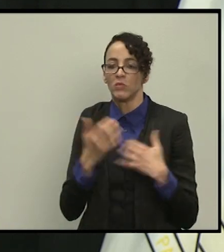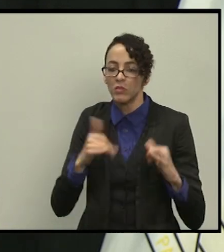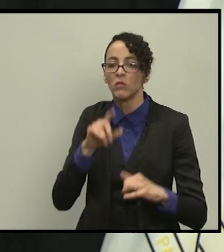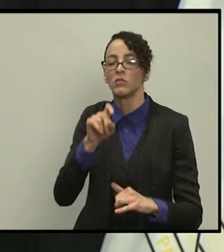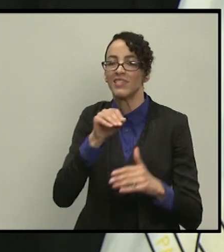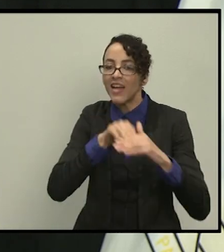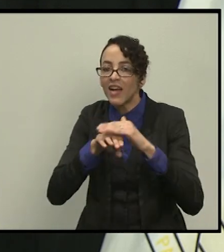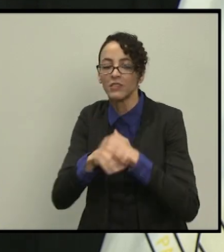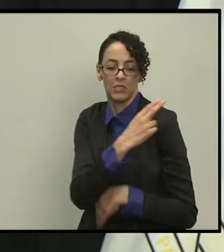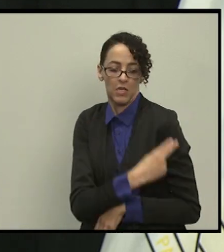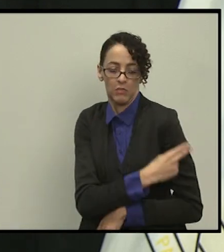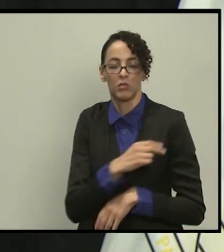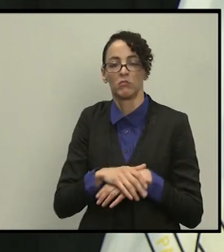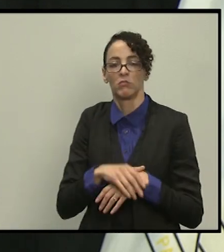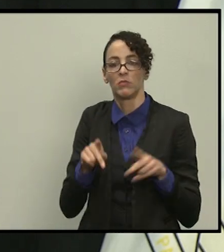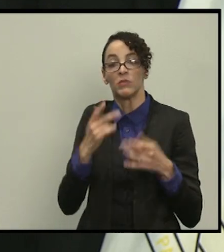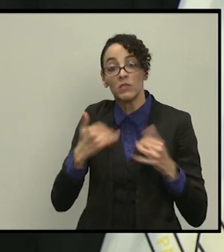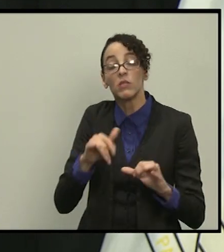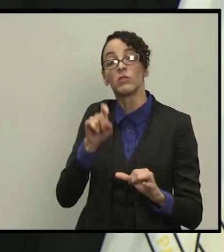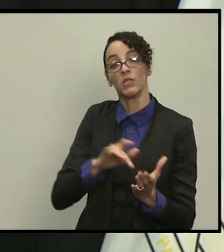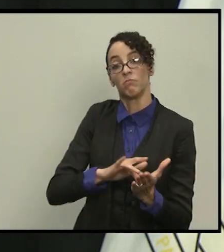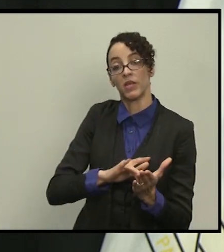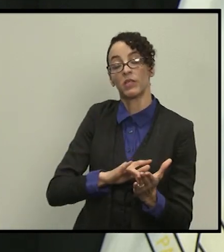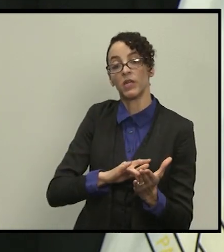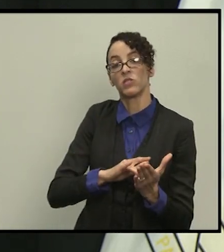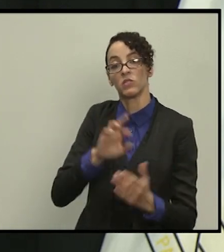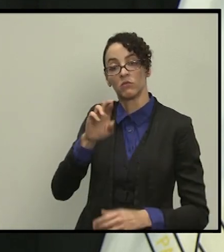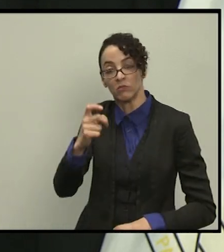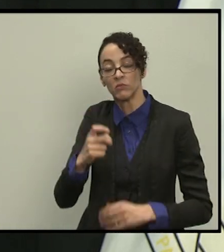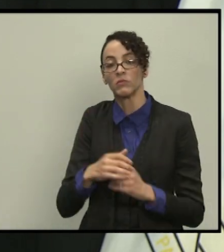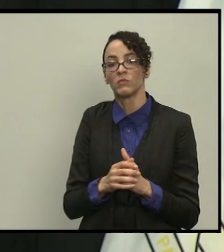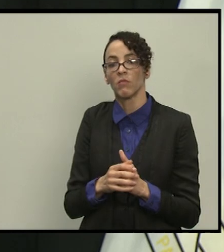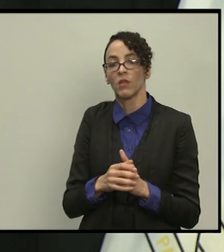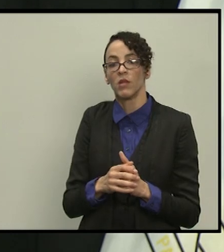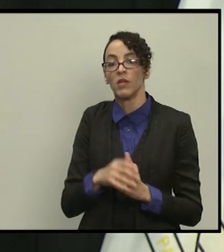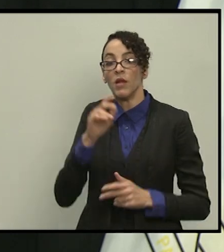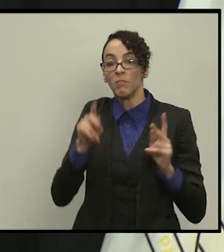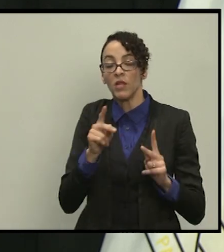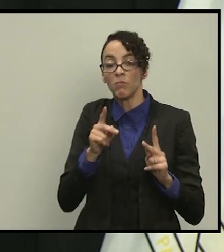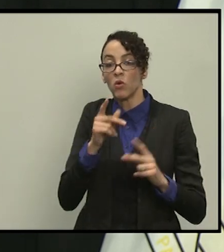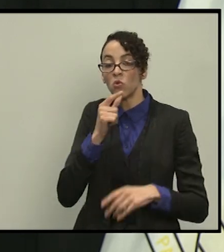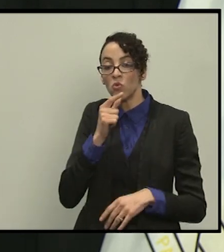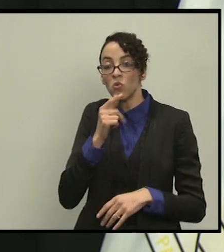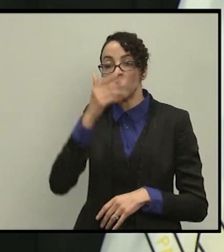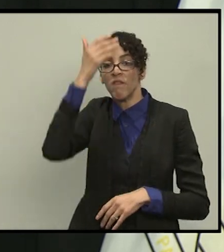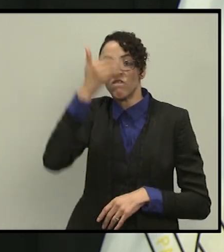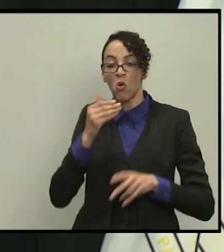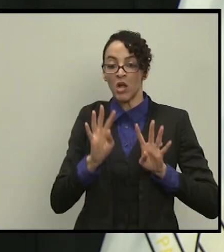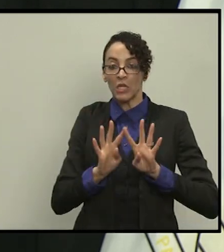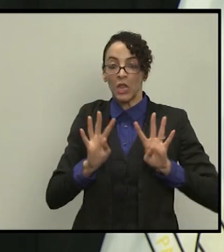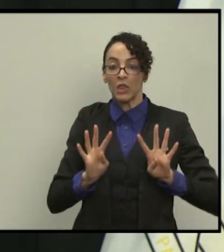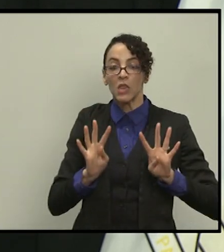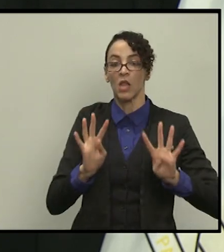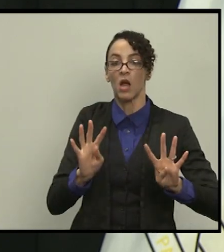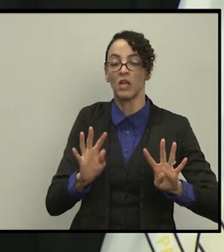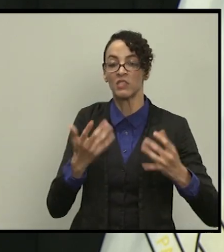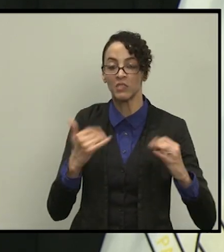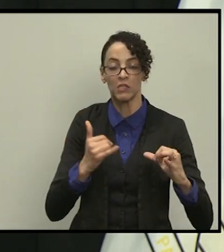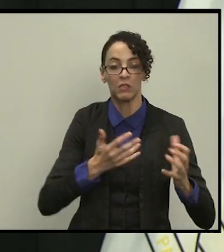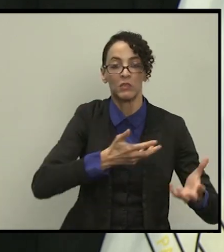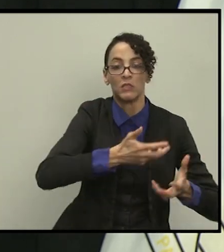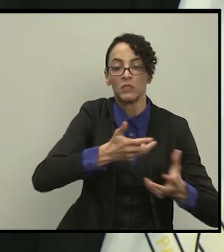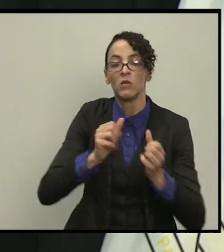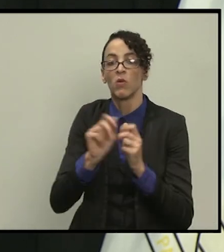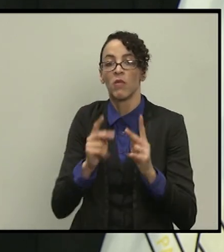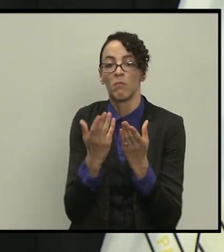and other things, and the people on the front line getting folks without access to transportation any other way are